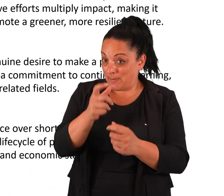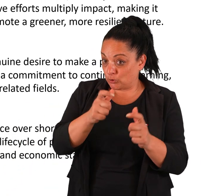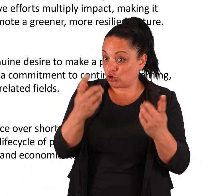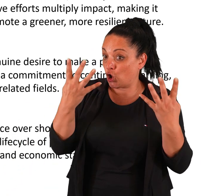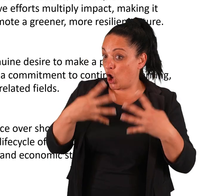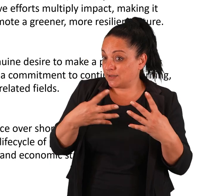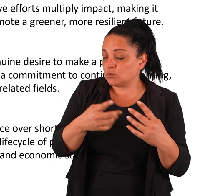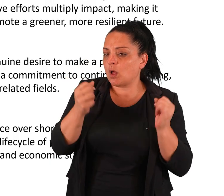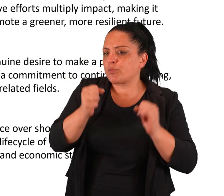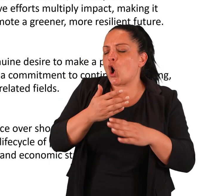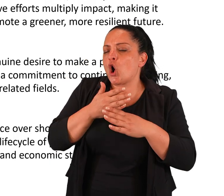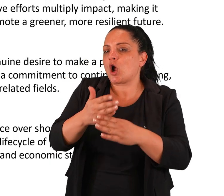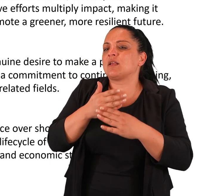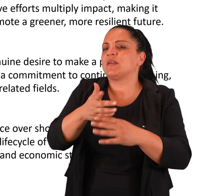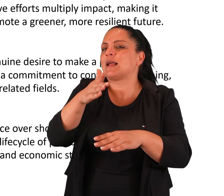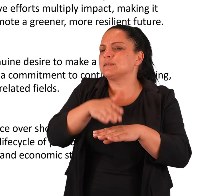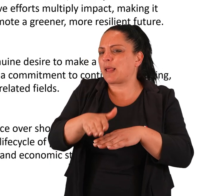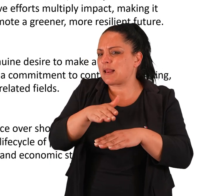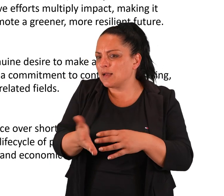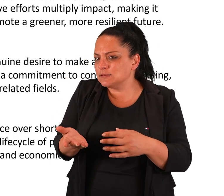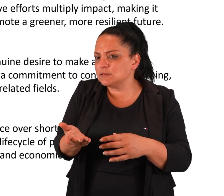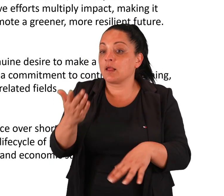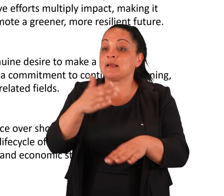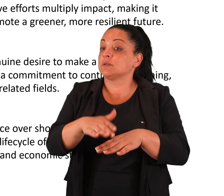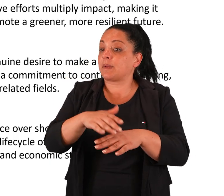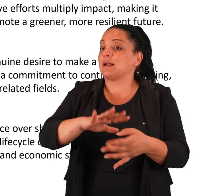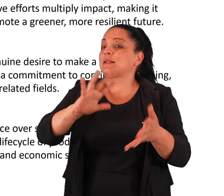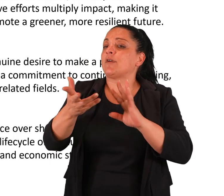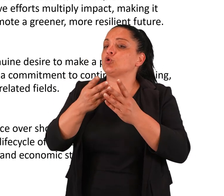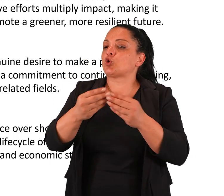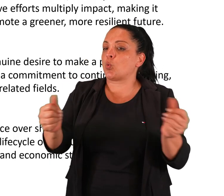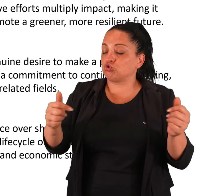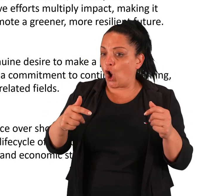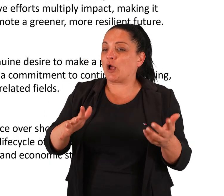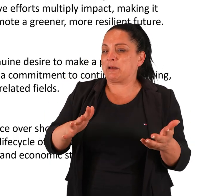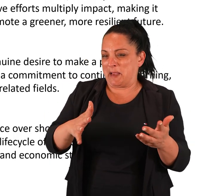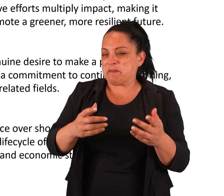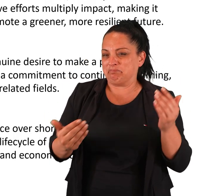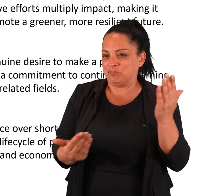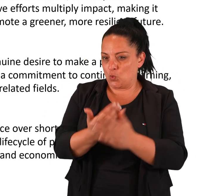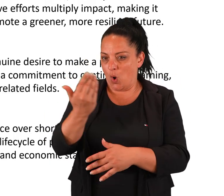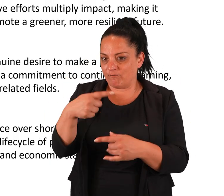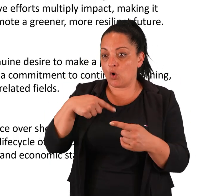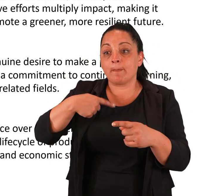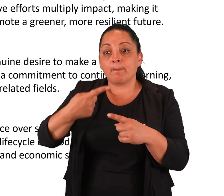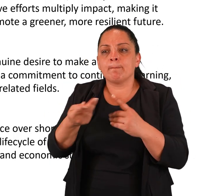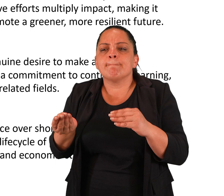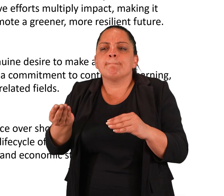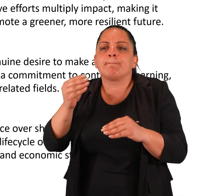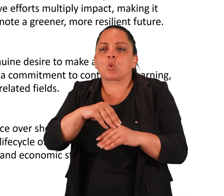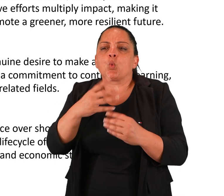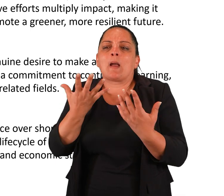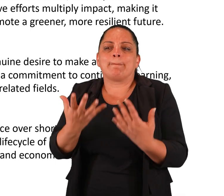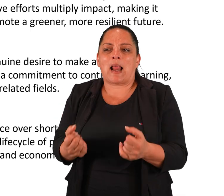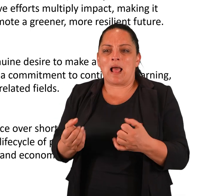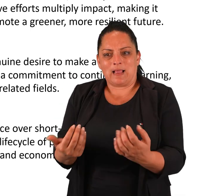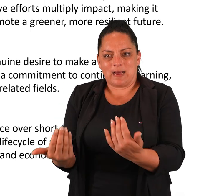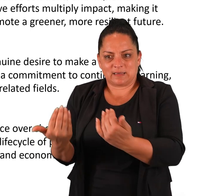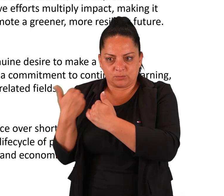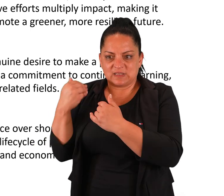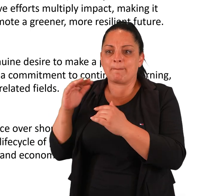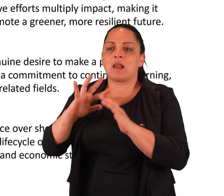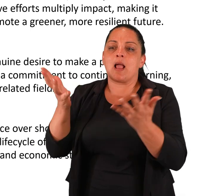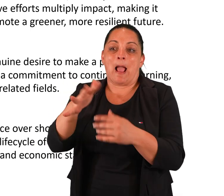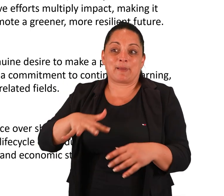can share experience, expertise, and develop innovative solutions and implement them in environmentally